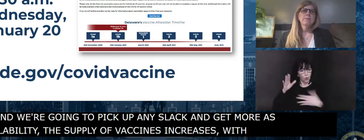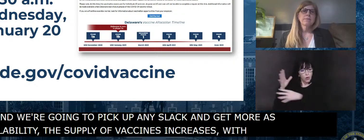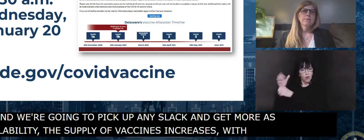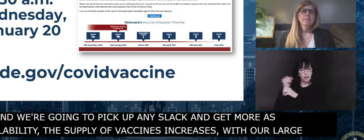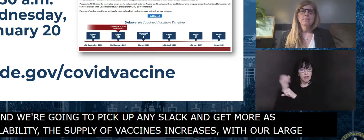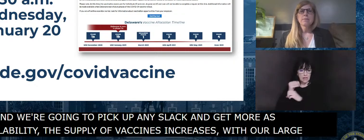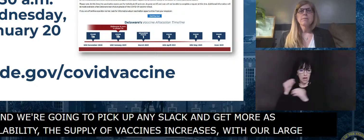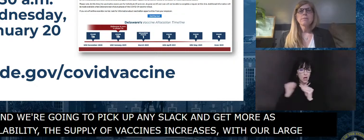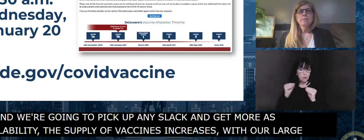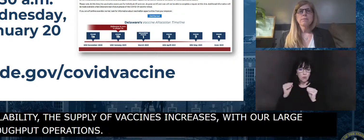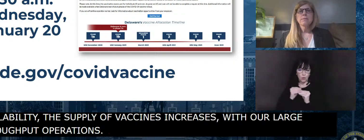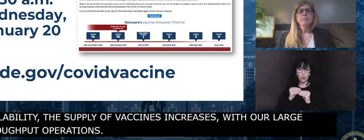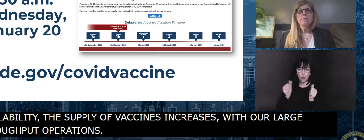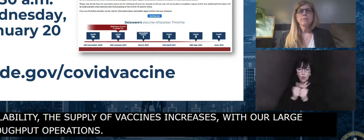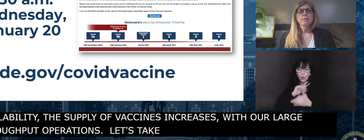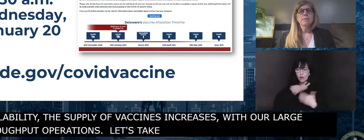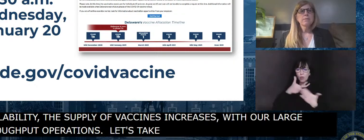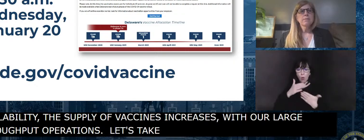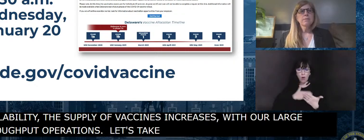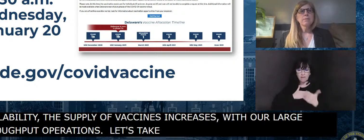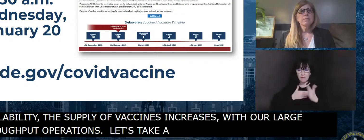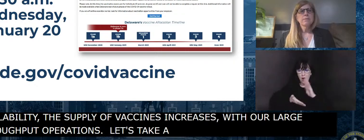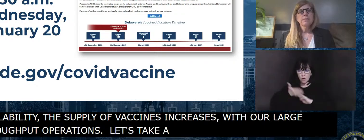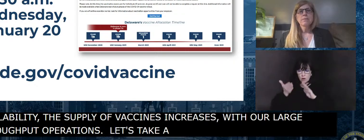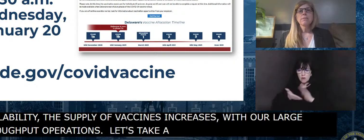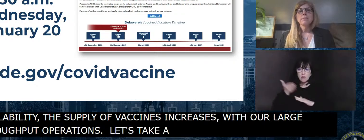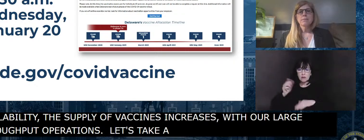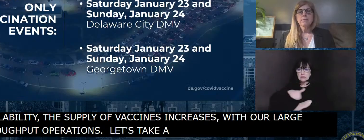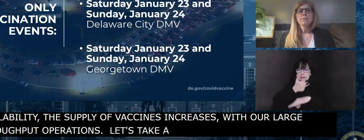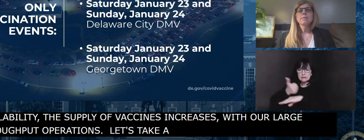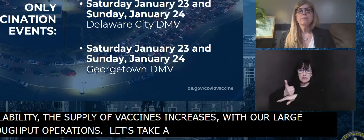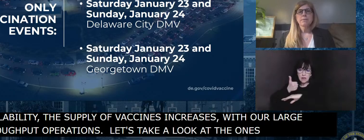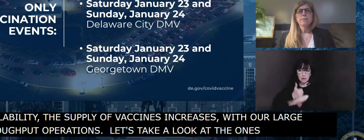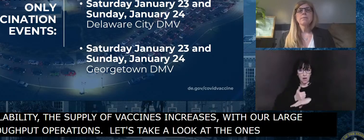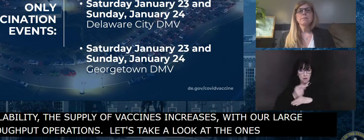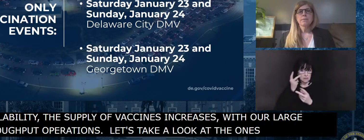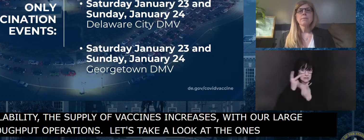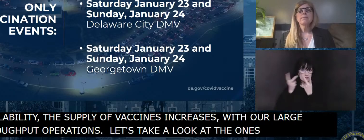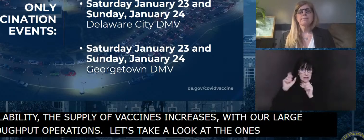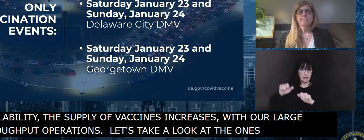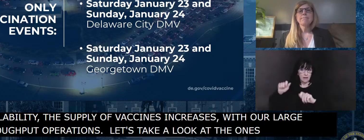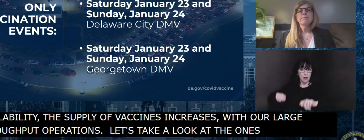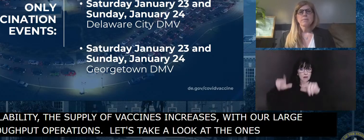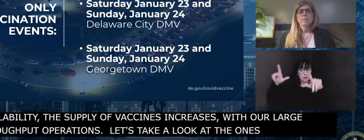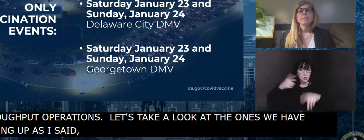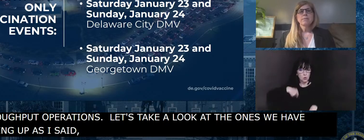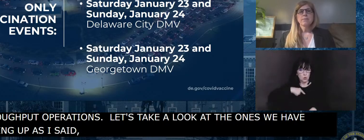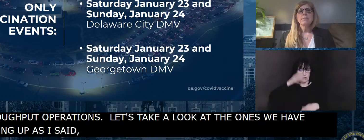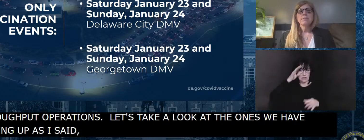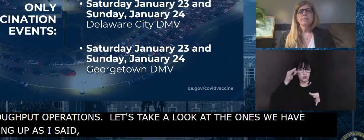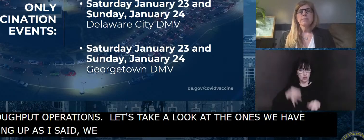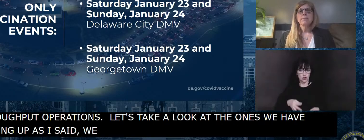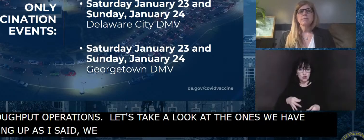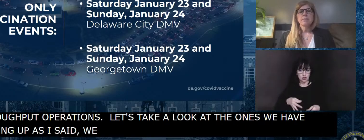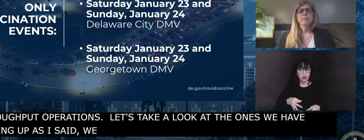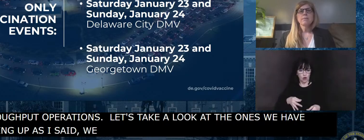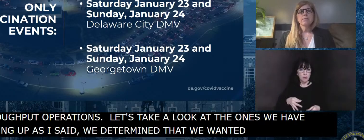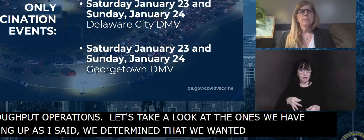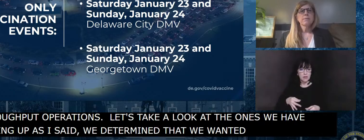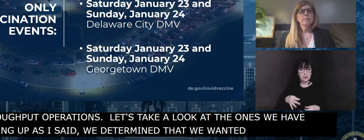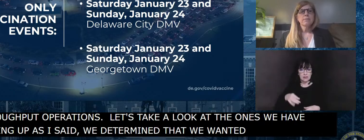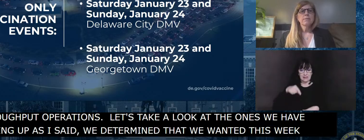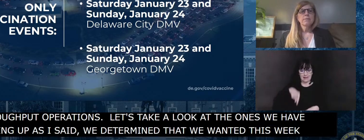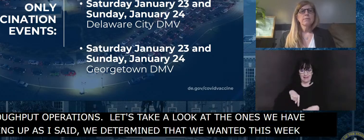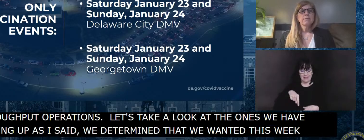let's take a look at the ones that we have coming up. As I said, we determined that we wanted this week, last weekend, this week, and this